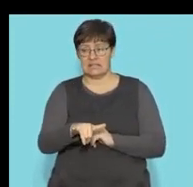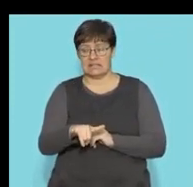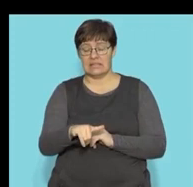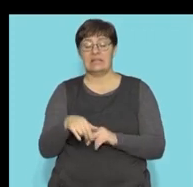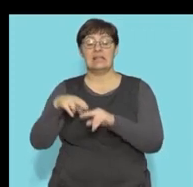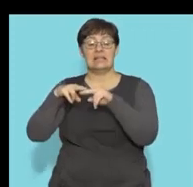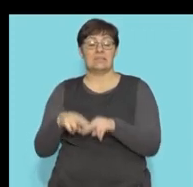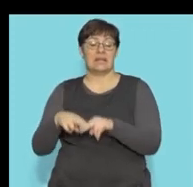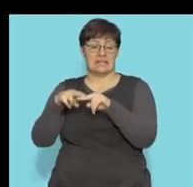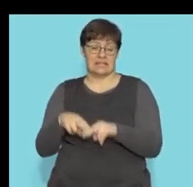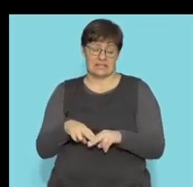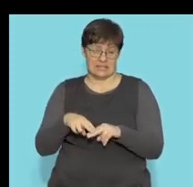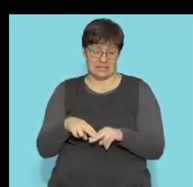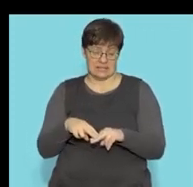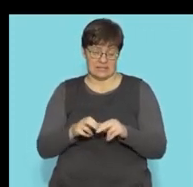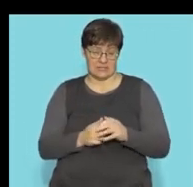dependent